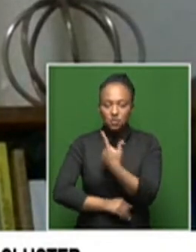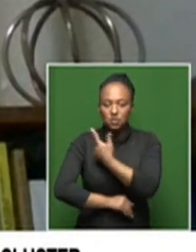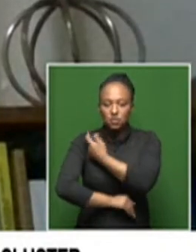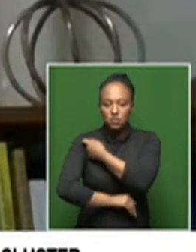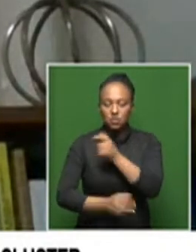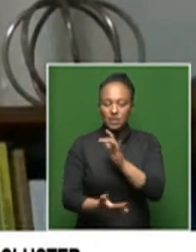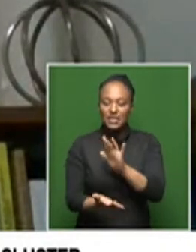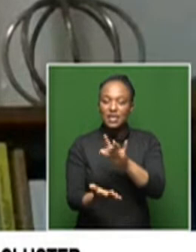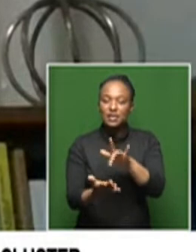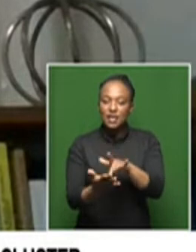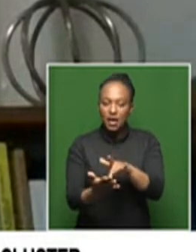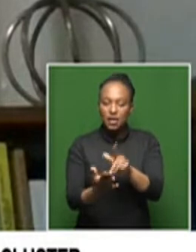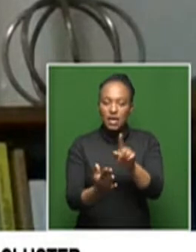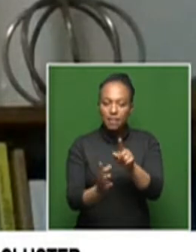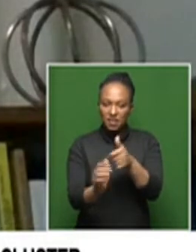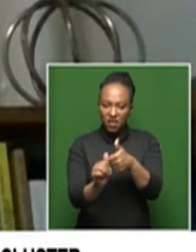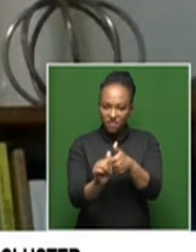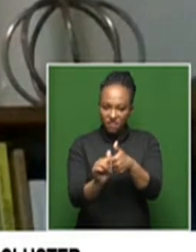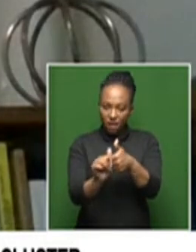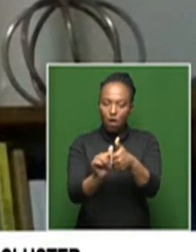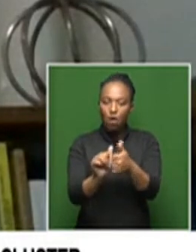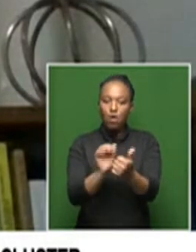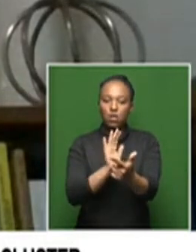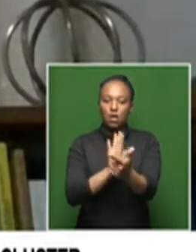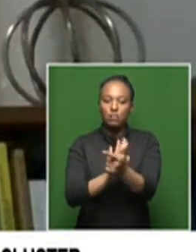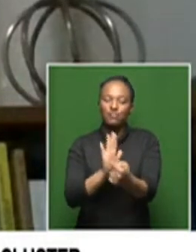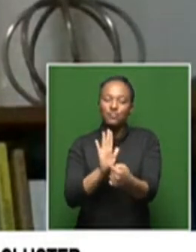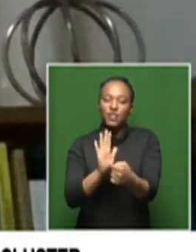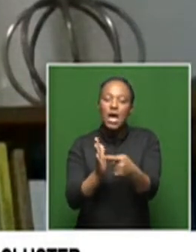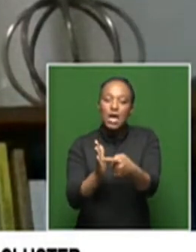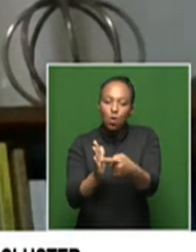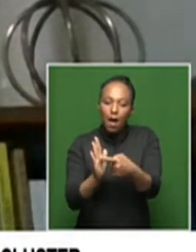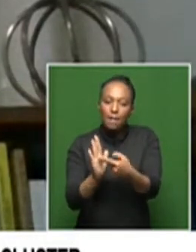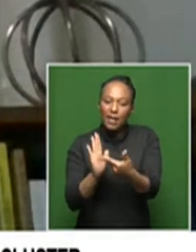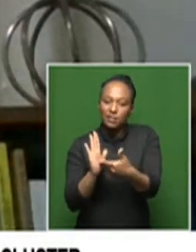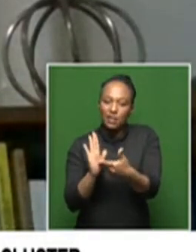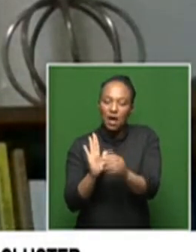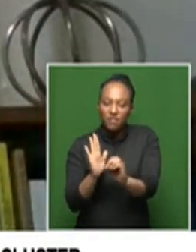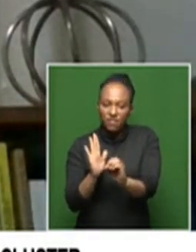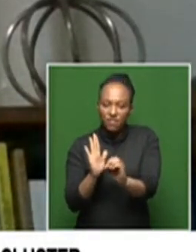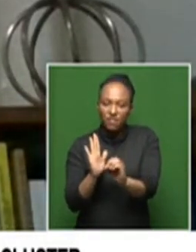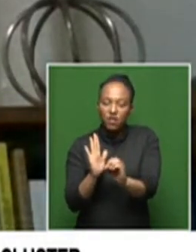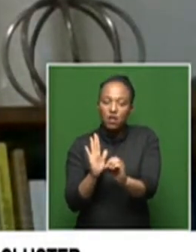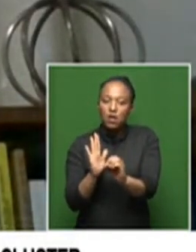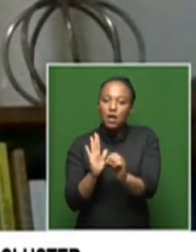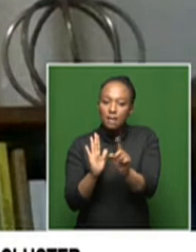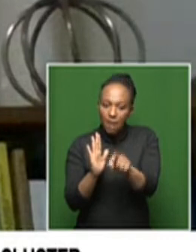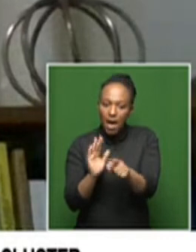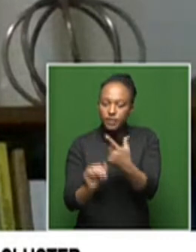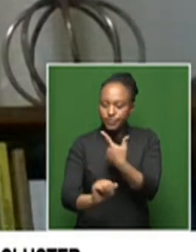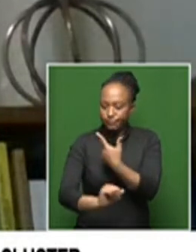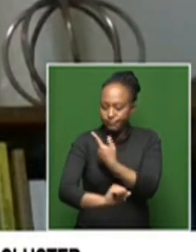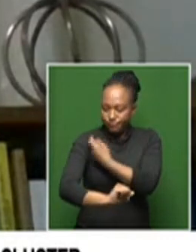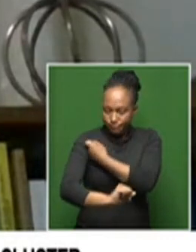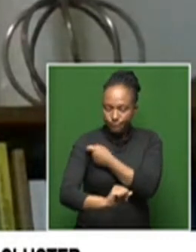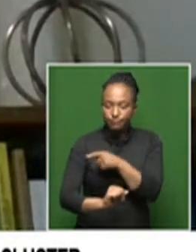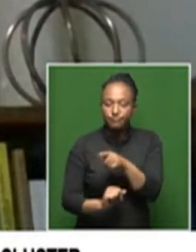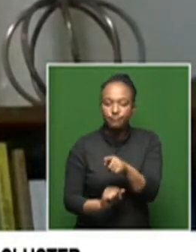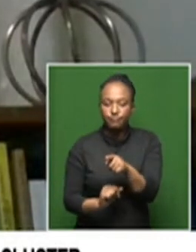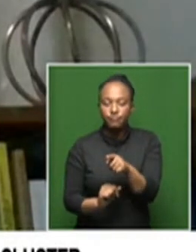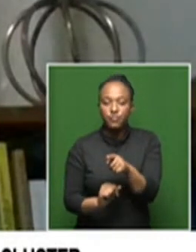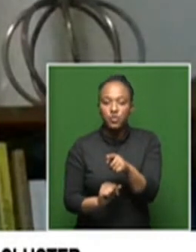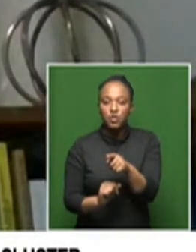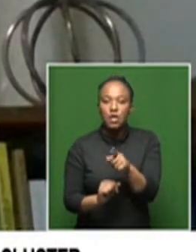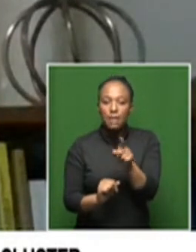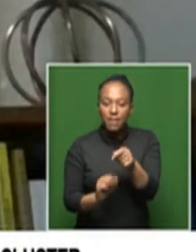actually complying with the legislative requirements to be able to administer a vaccine and have got